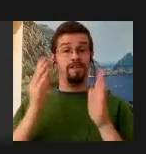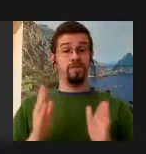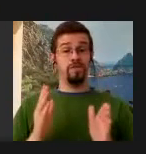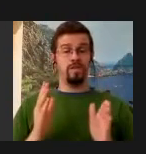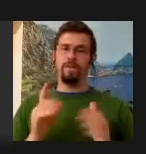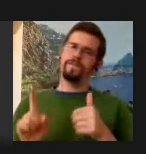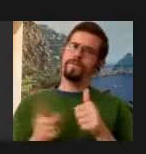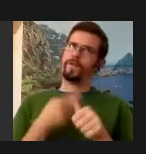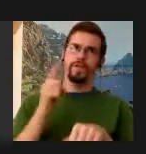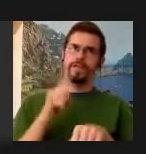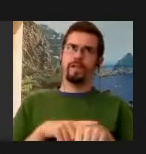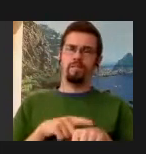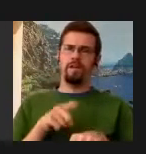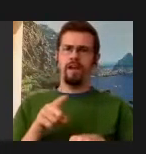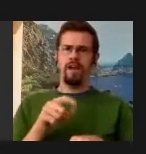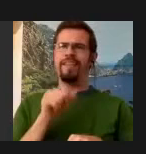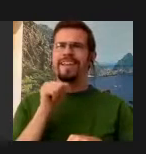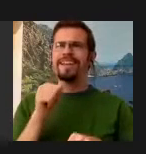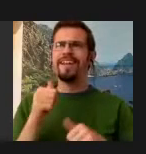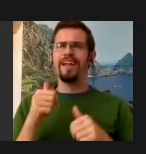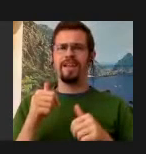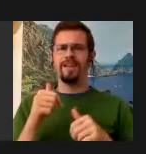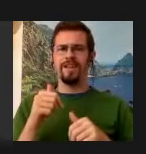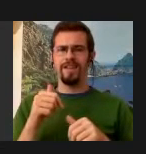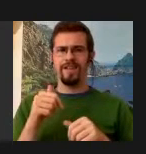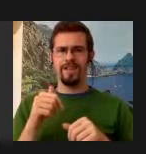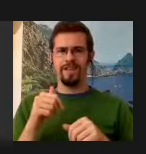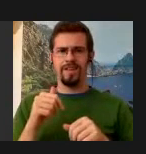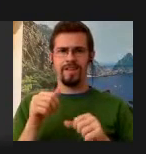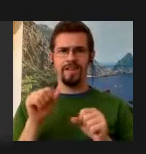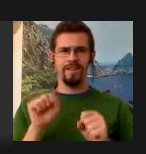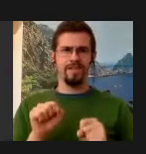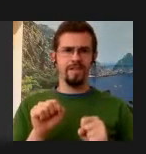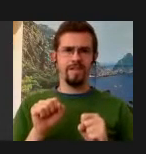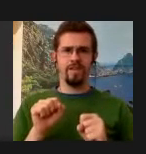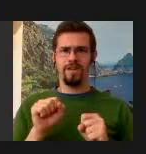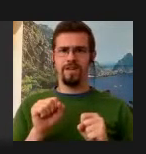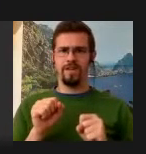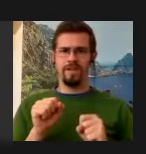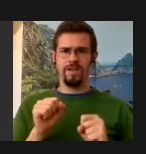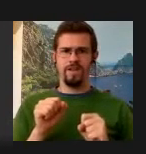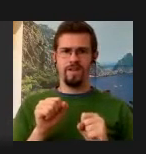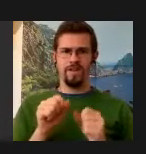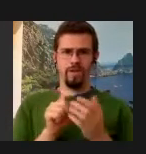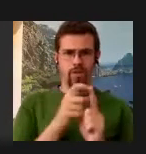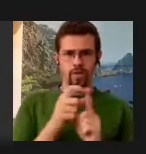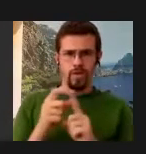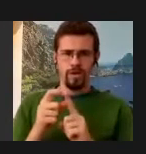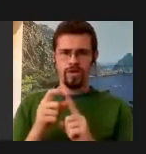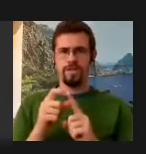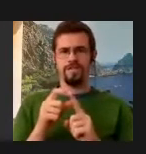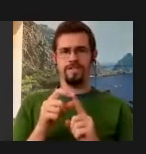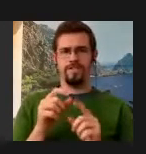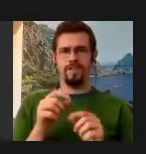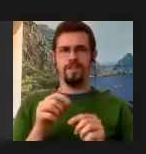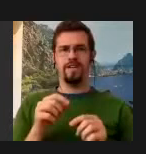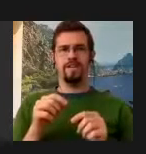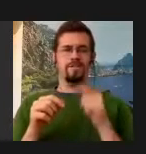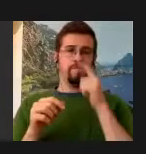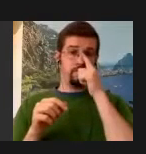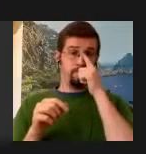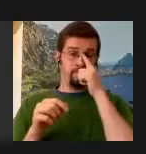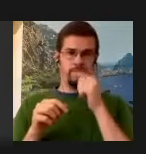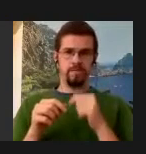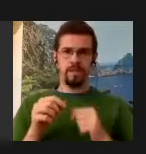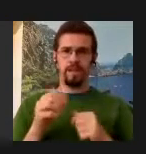did not really want to learn another thing. Like they wanted to study at